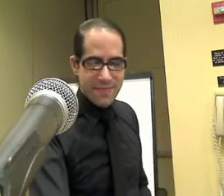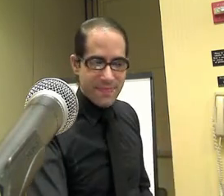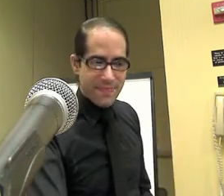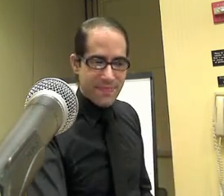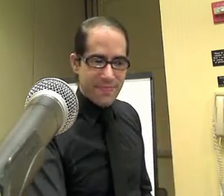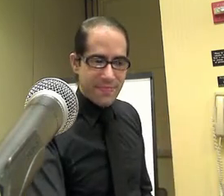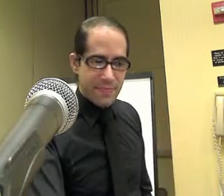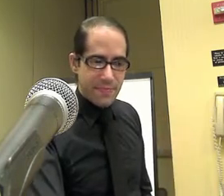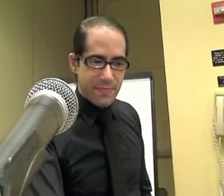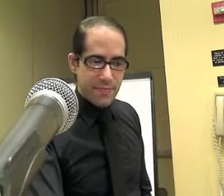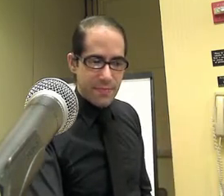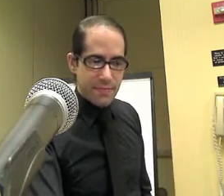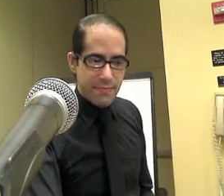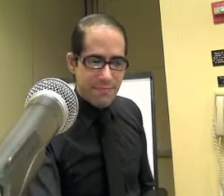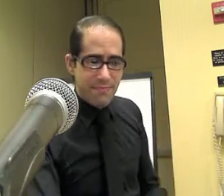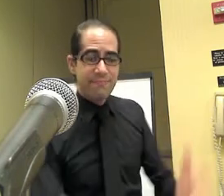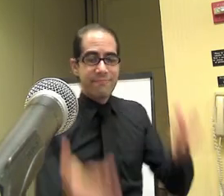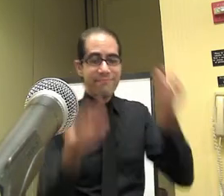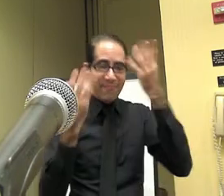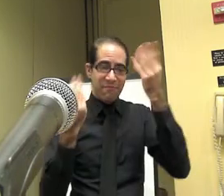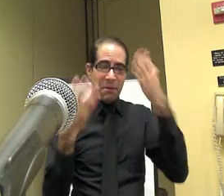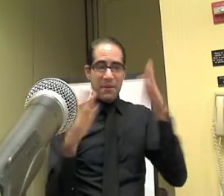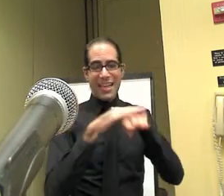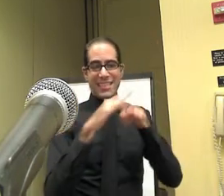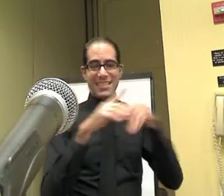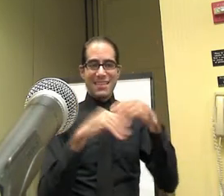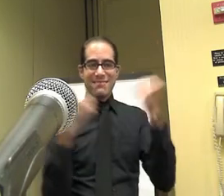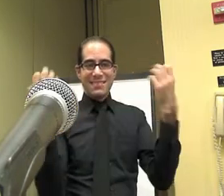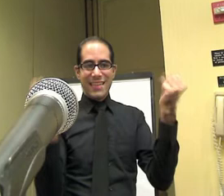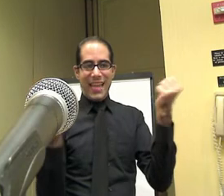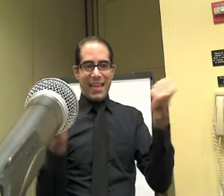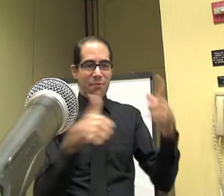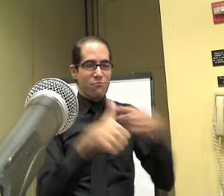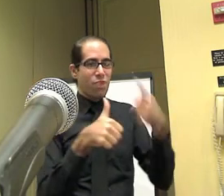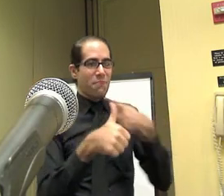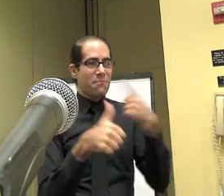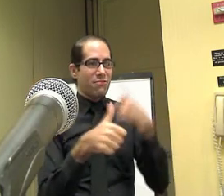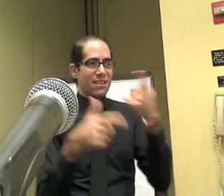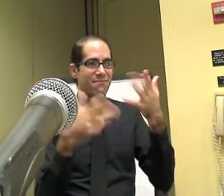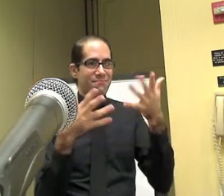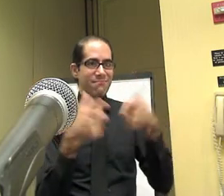And that's less chance of an accommodation issue happening when you have that information.